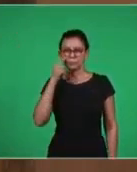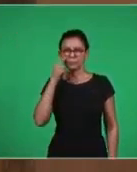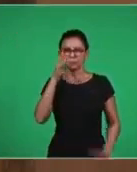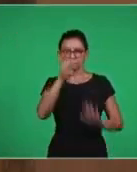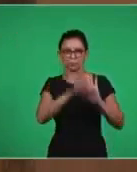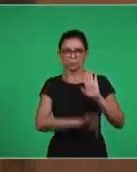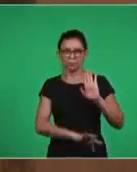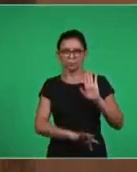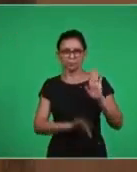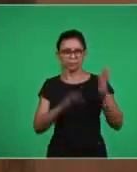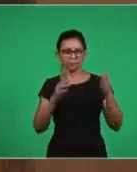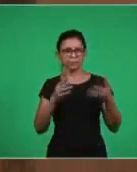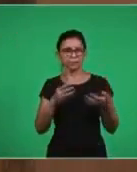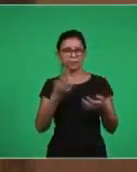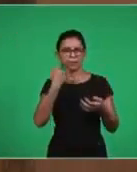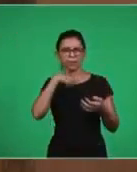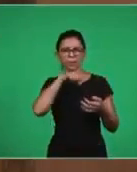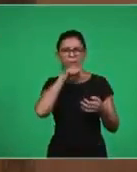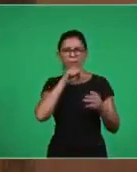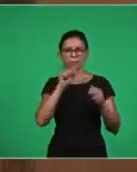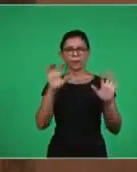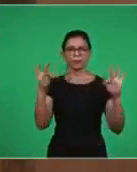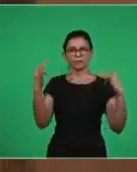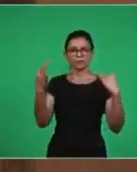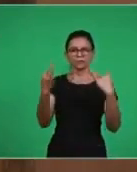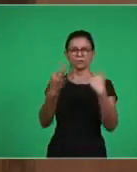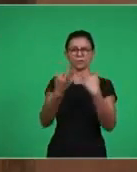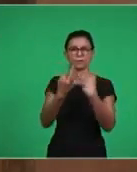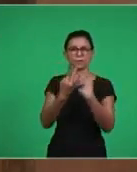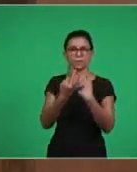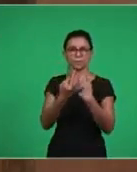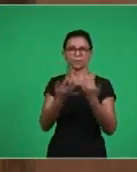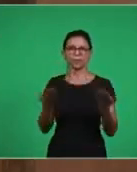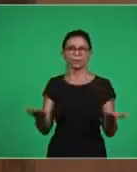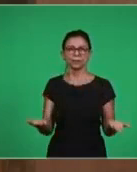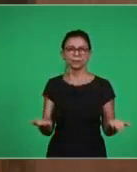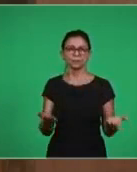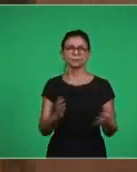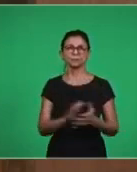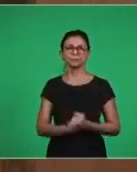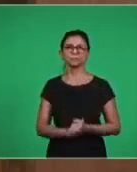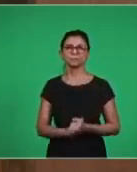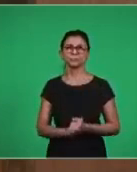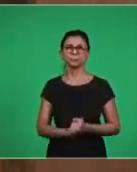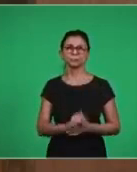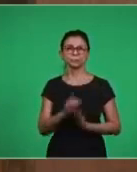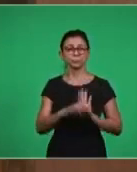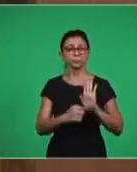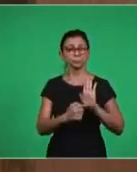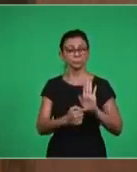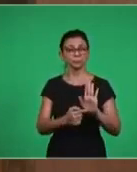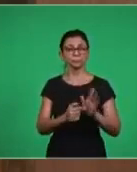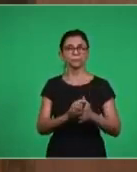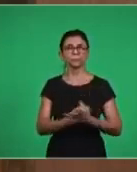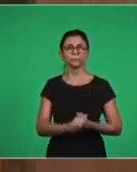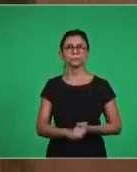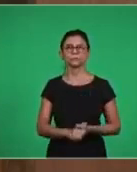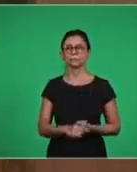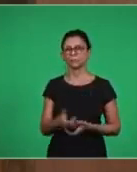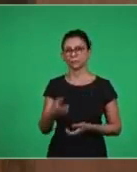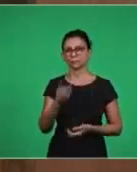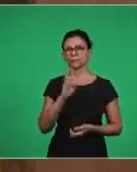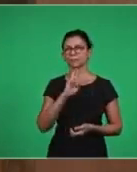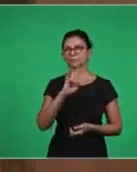brethren are going to find the expression, the head of the household, referring specifically to this certain man. We had here